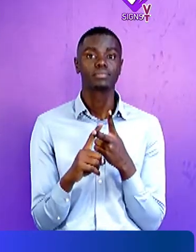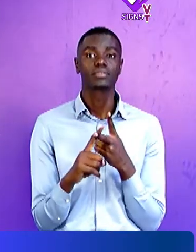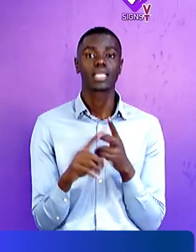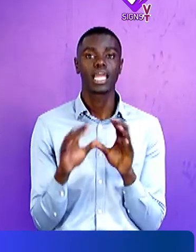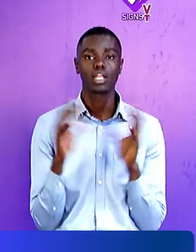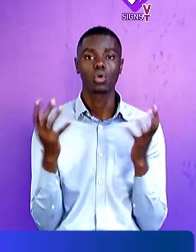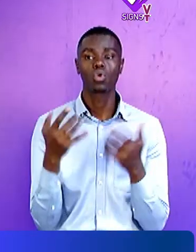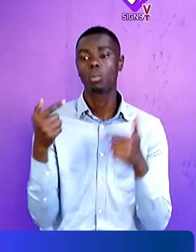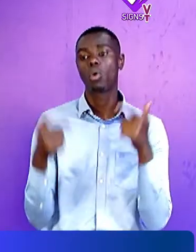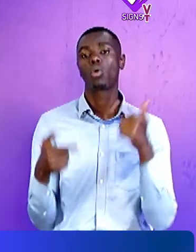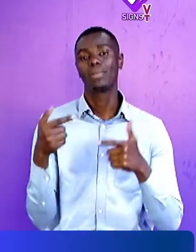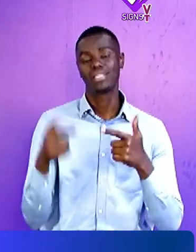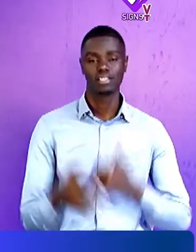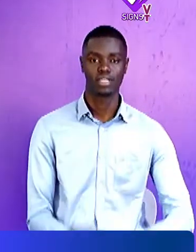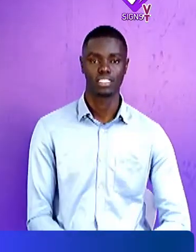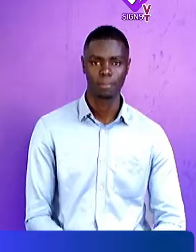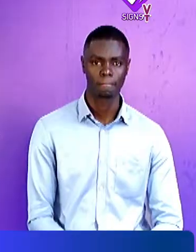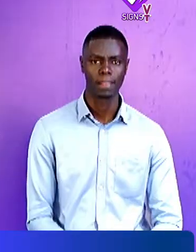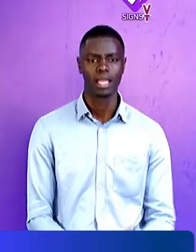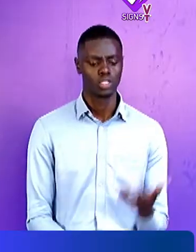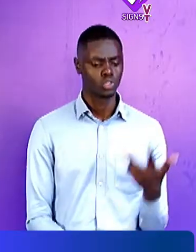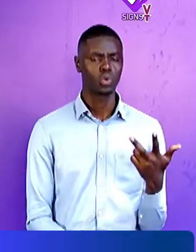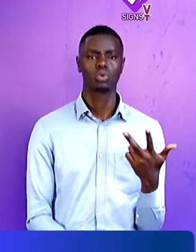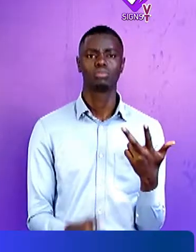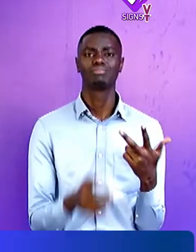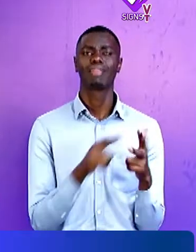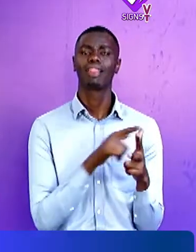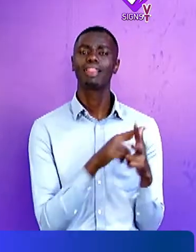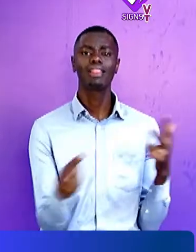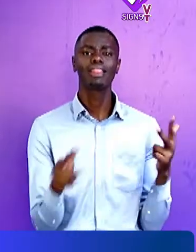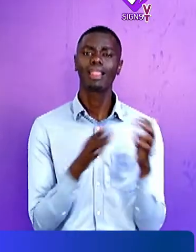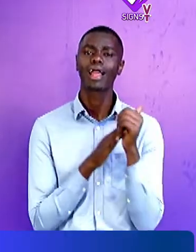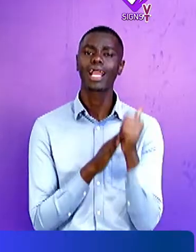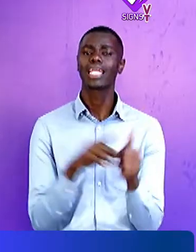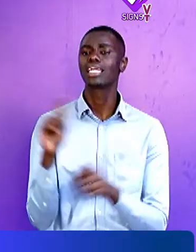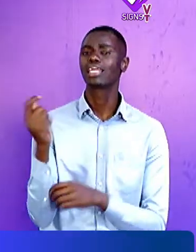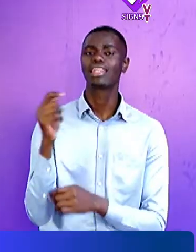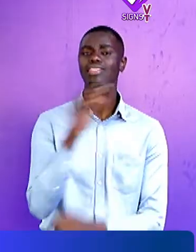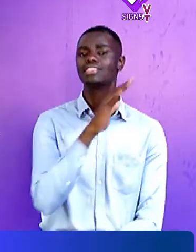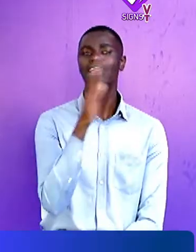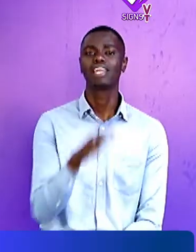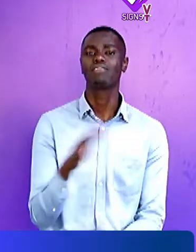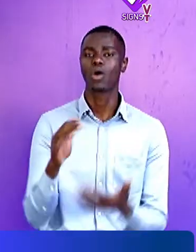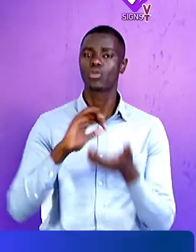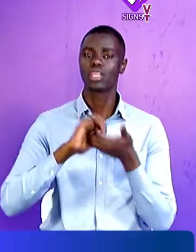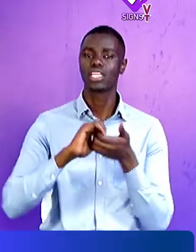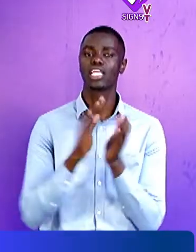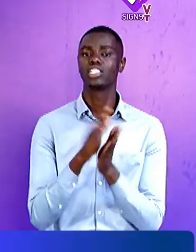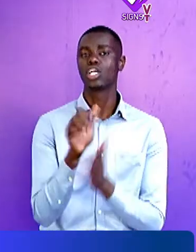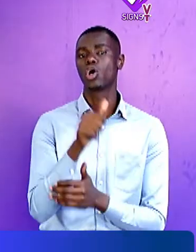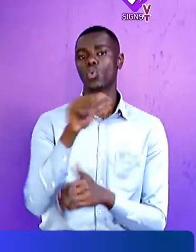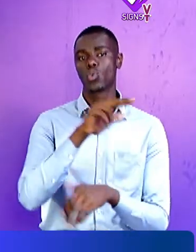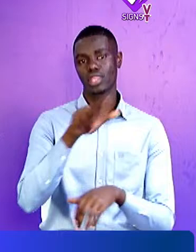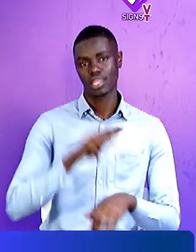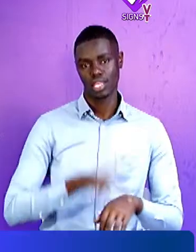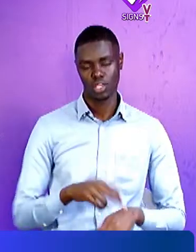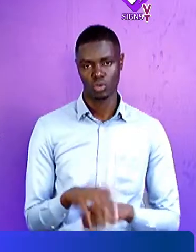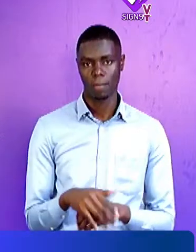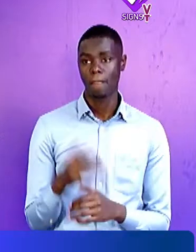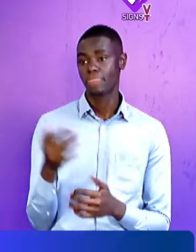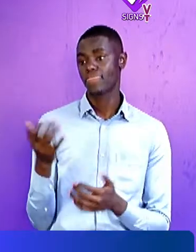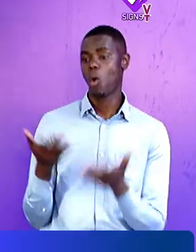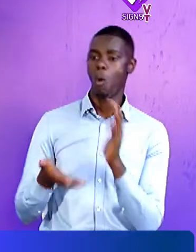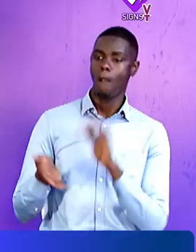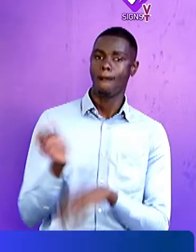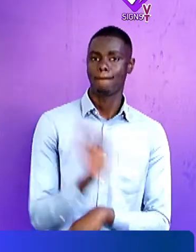global competitiveness. And this has never been guiding Kenyans in how they engage with other people. So coming back now to